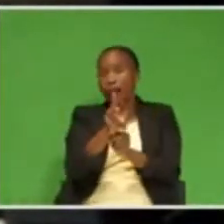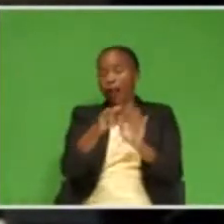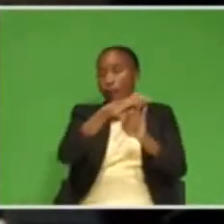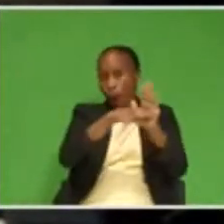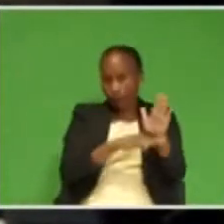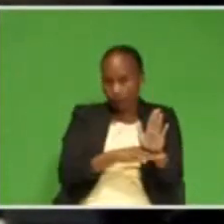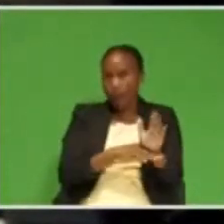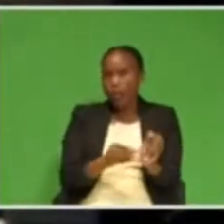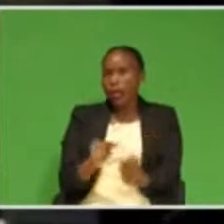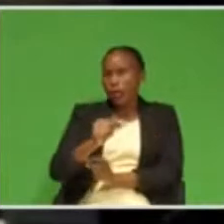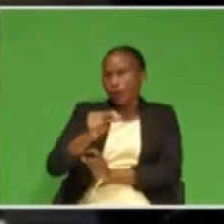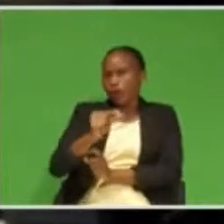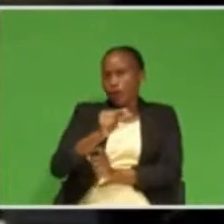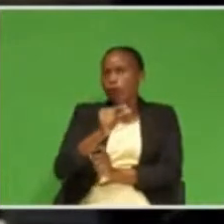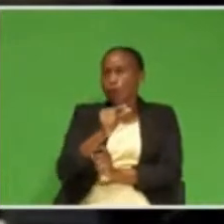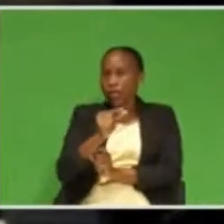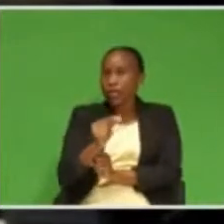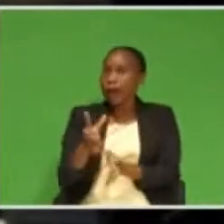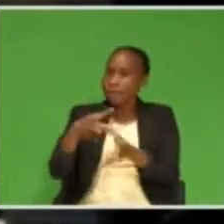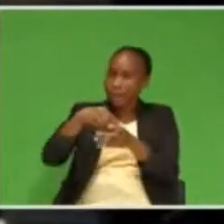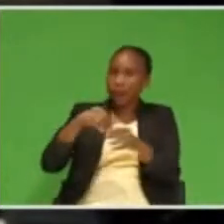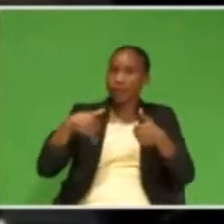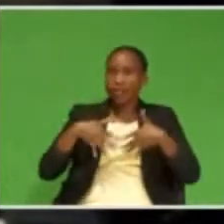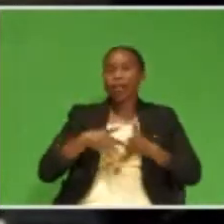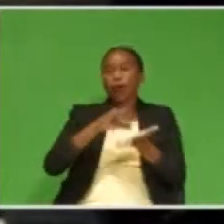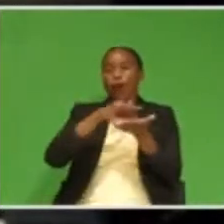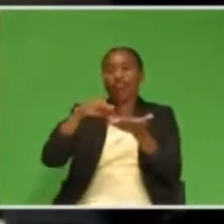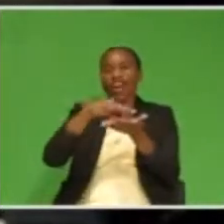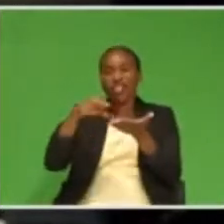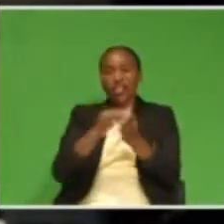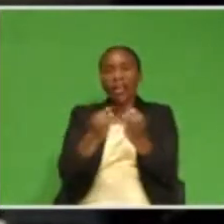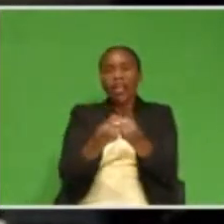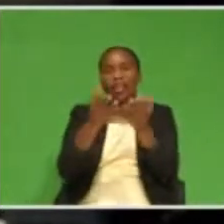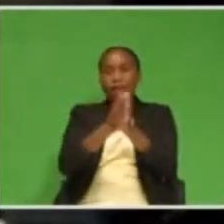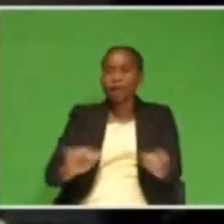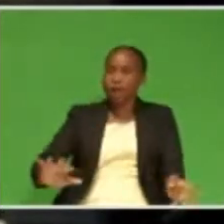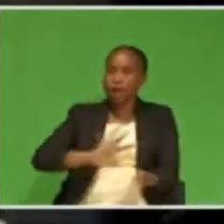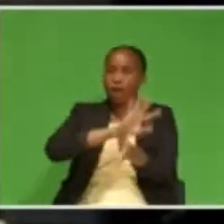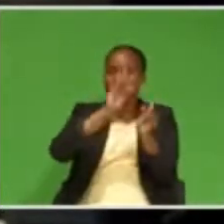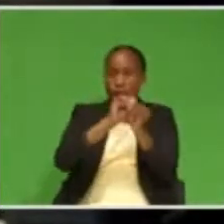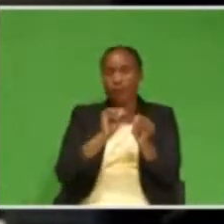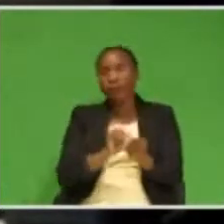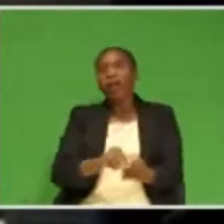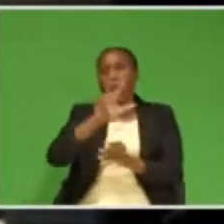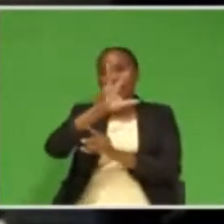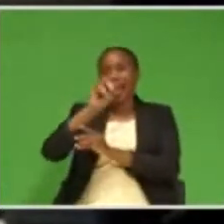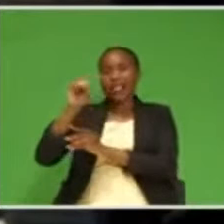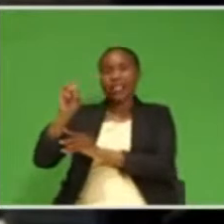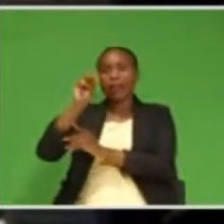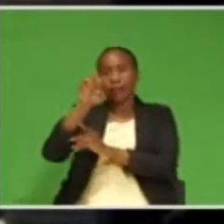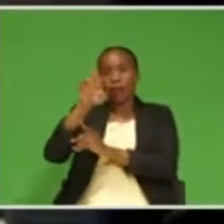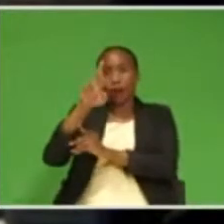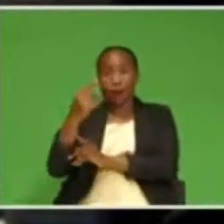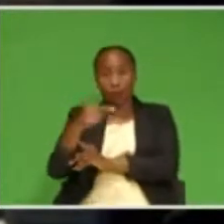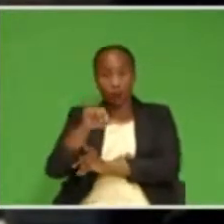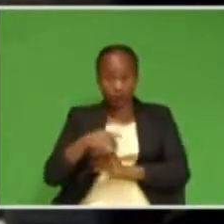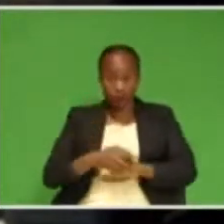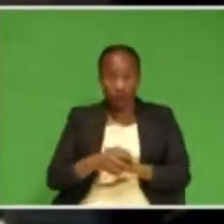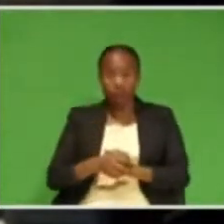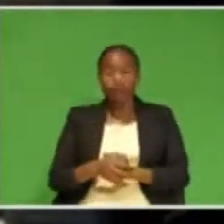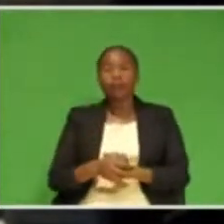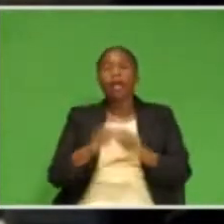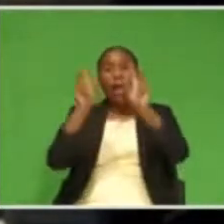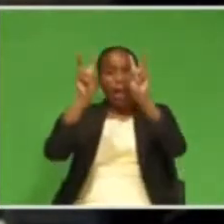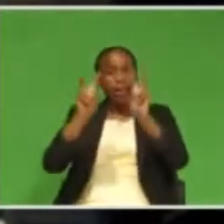enter construction and will deliver a total of 2,800 megawatts of new capacity. And ESCOM